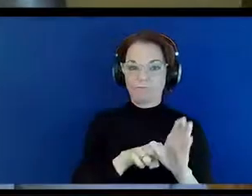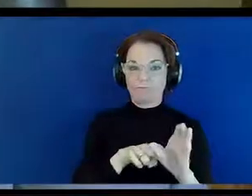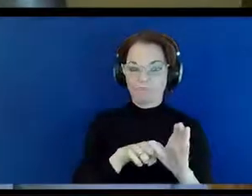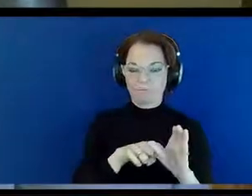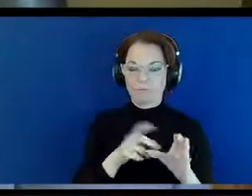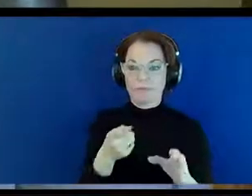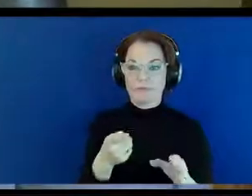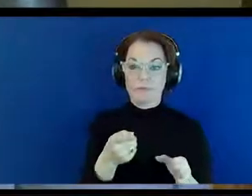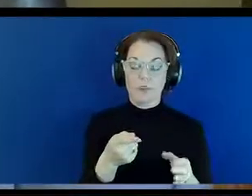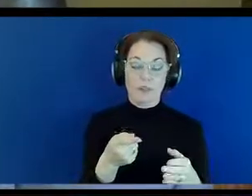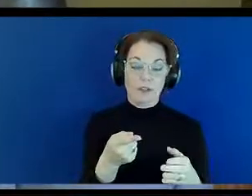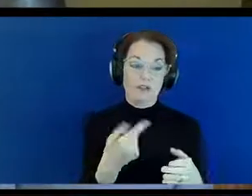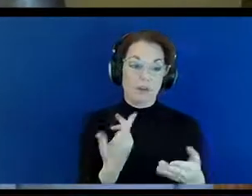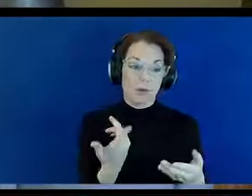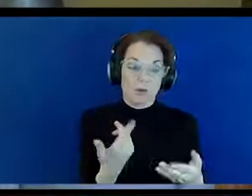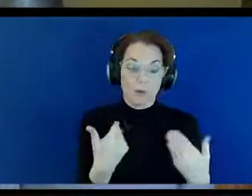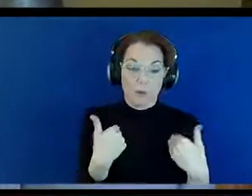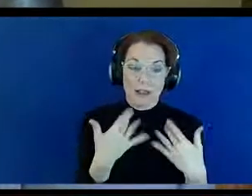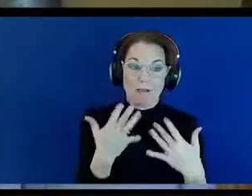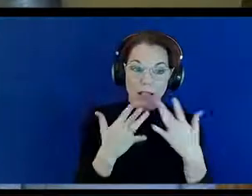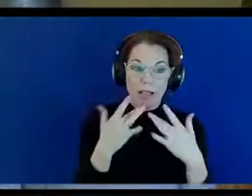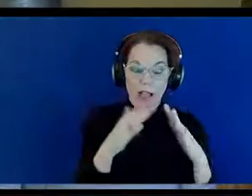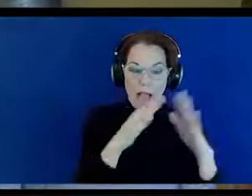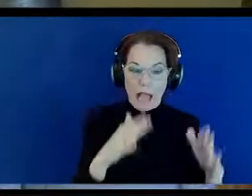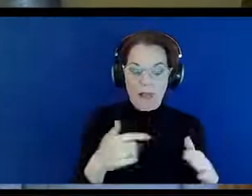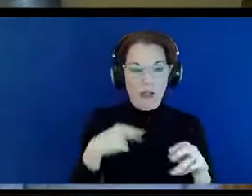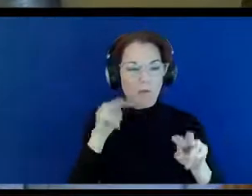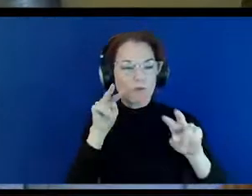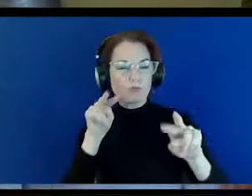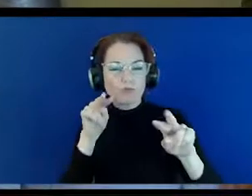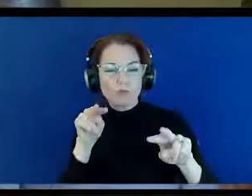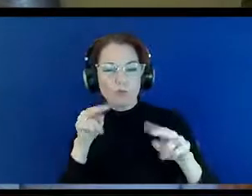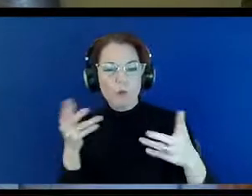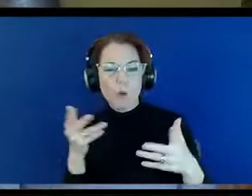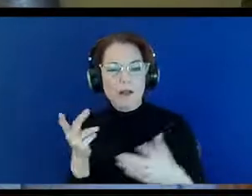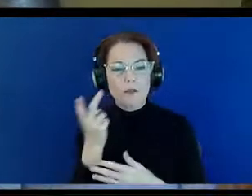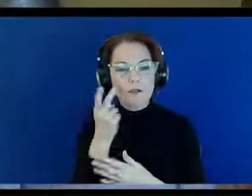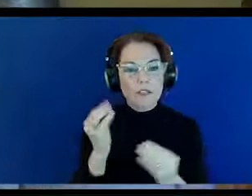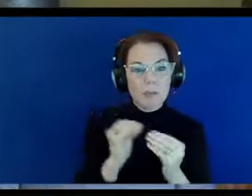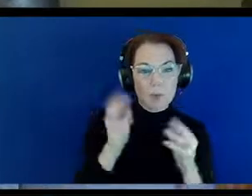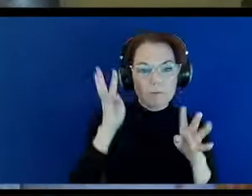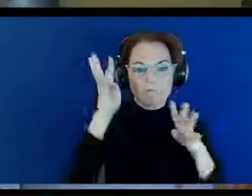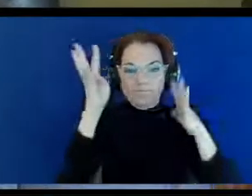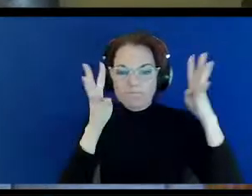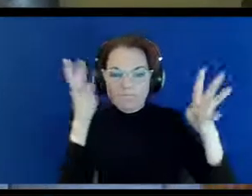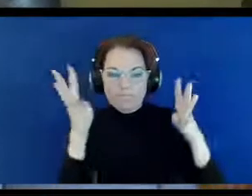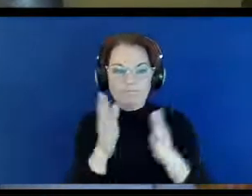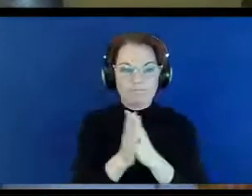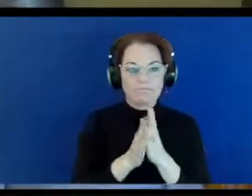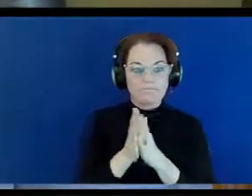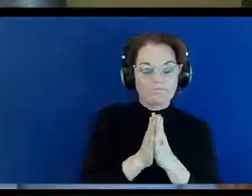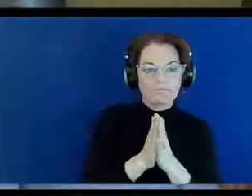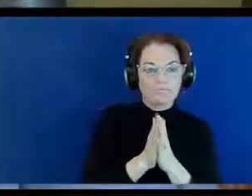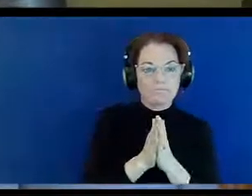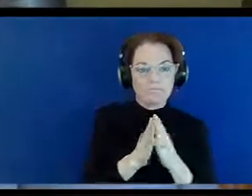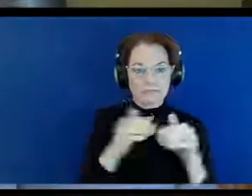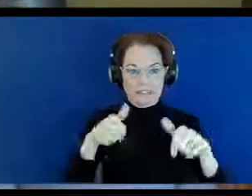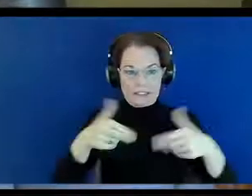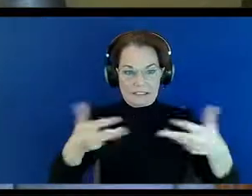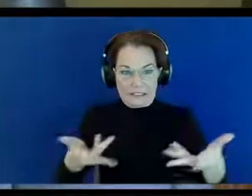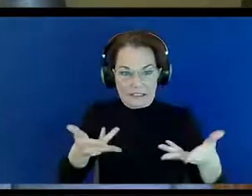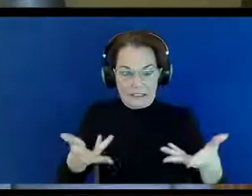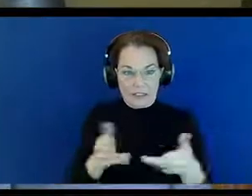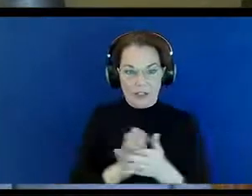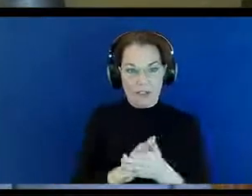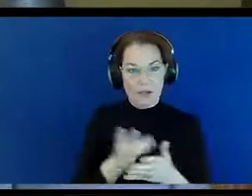are the homes that people can live in. And so I'm looking forward to seeing more innovation and more creativity in the marketplace so that we can